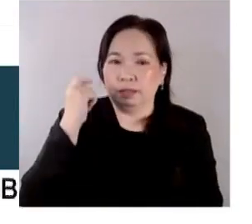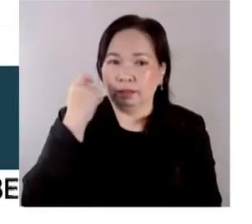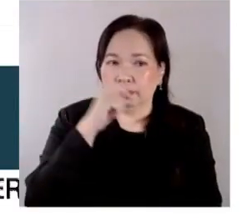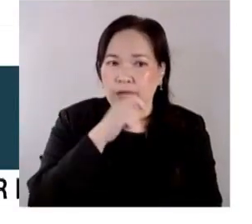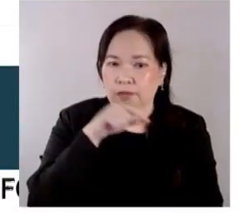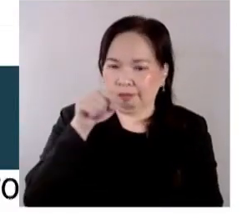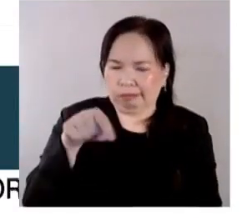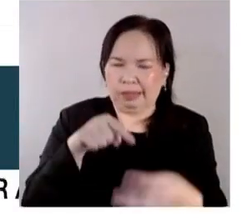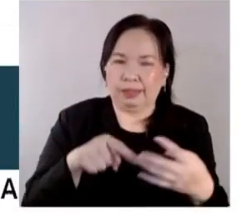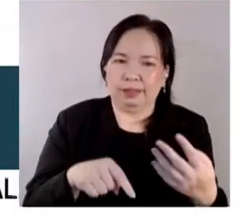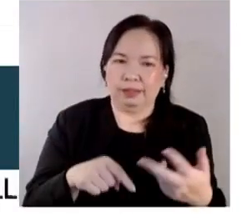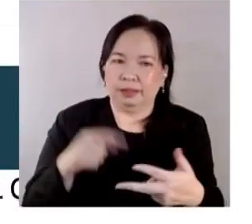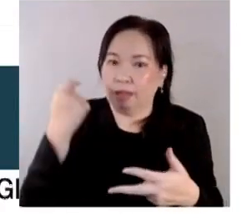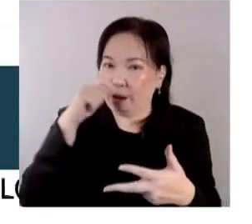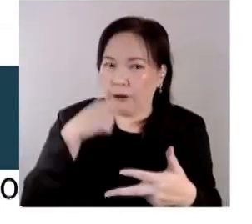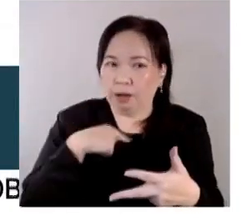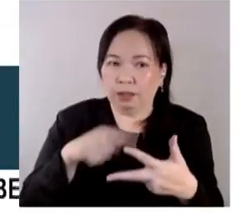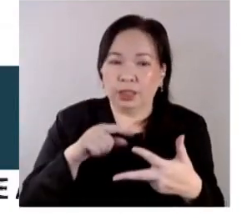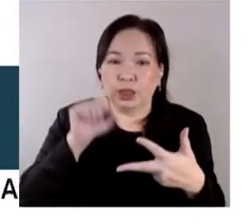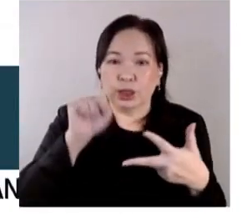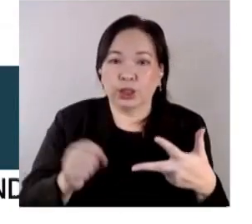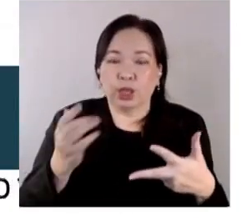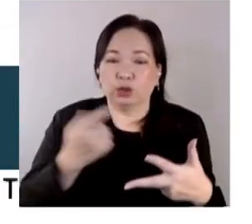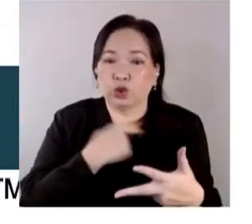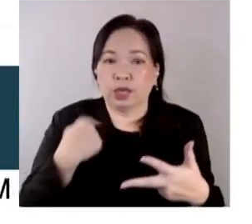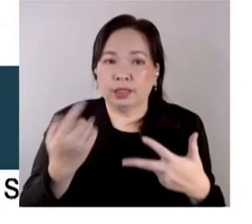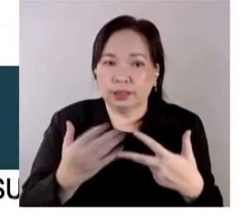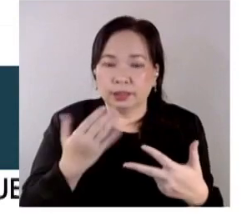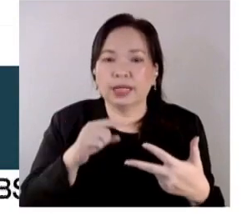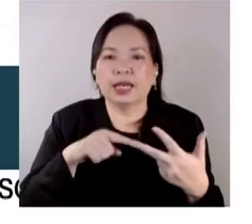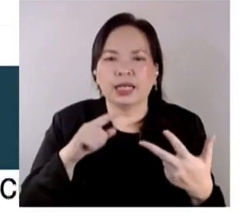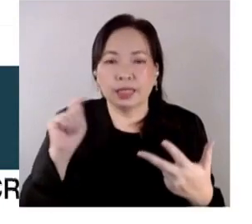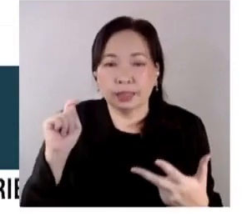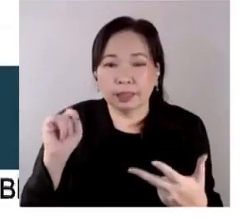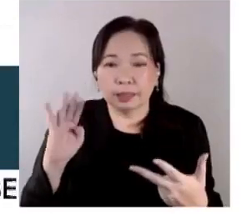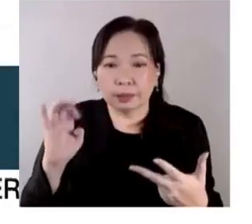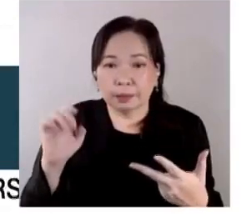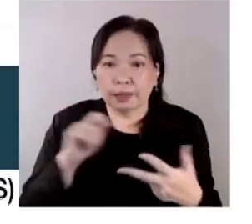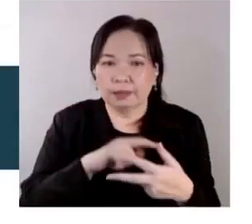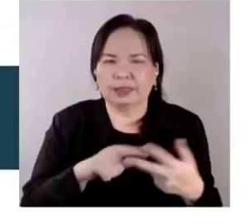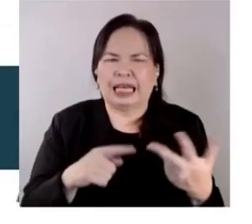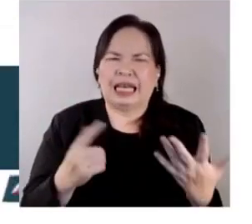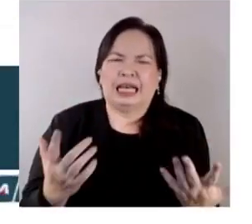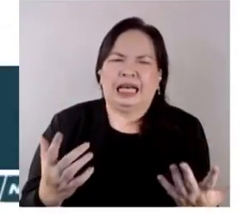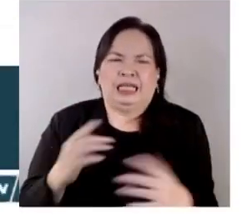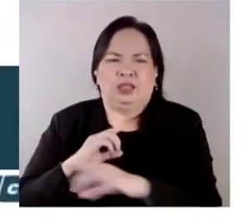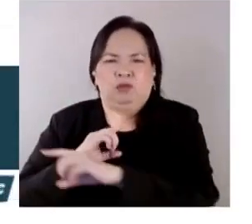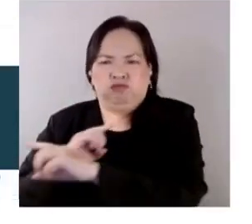interests, Taiwan, South China Sea, and of course, Tibet. So in a way, they're drawing